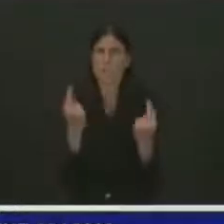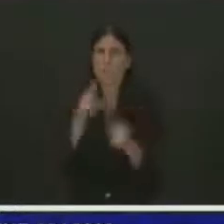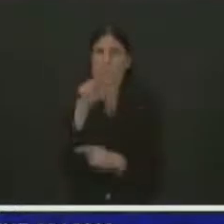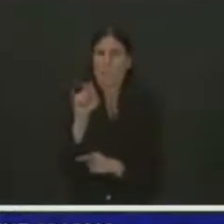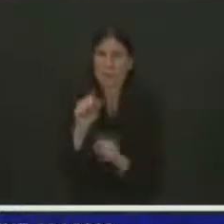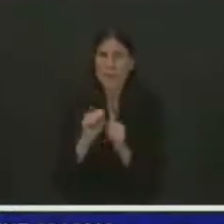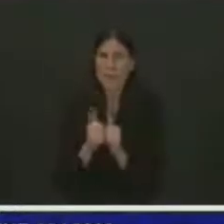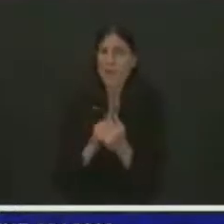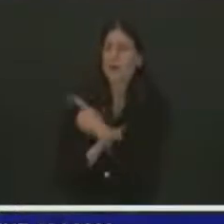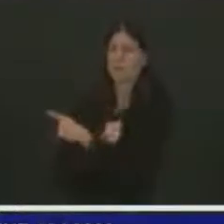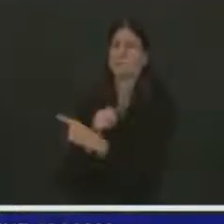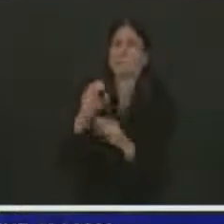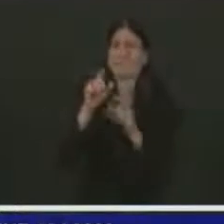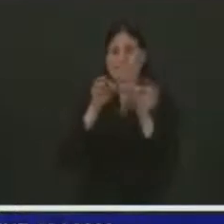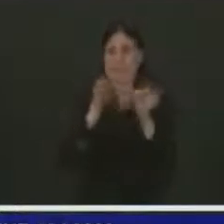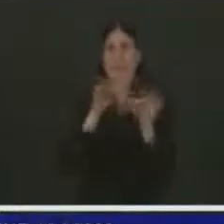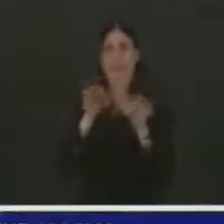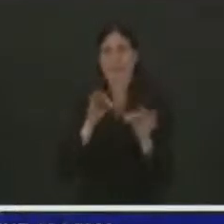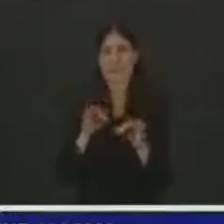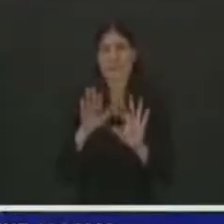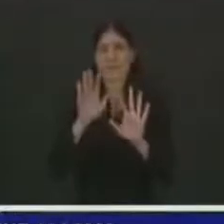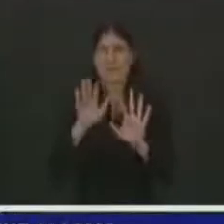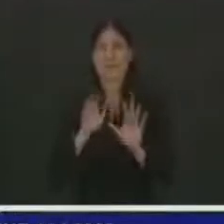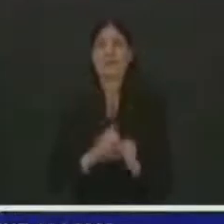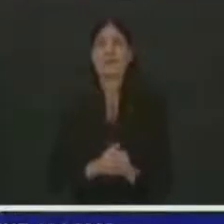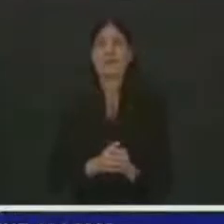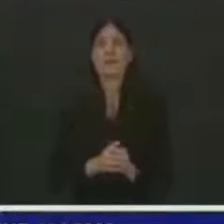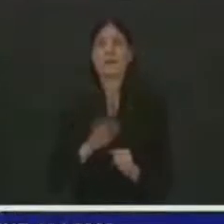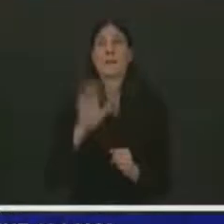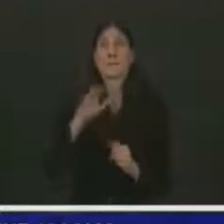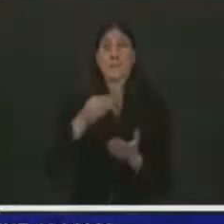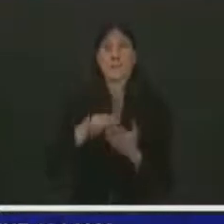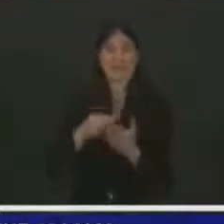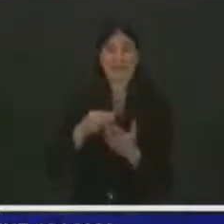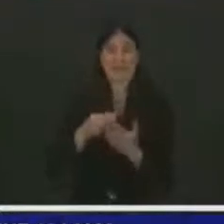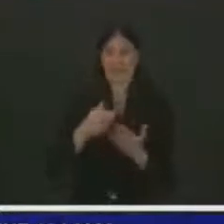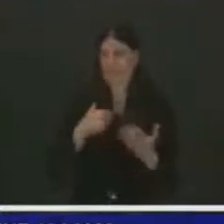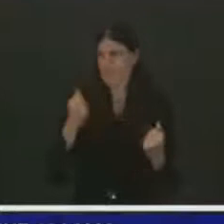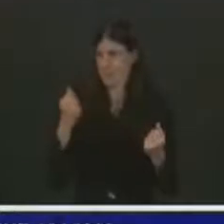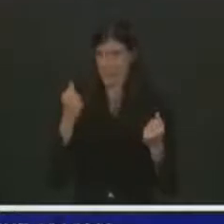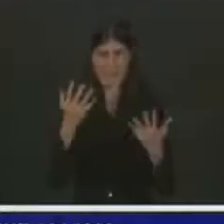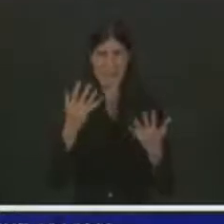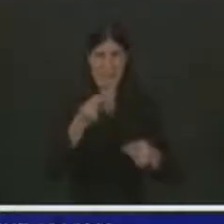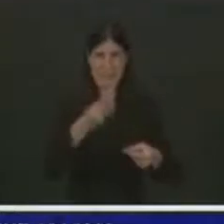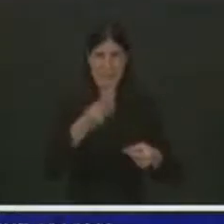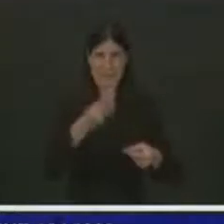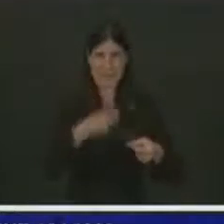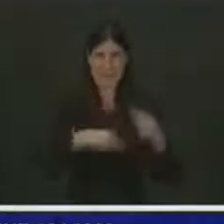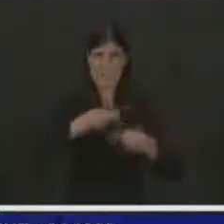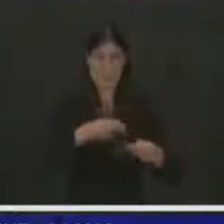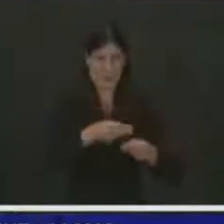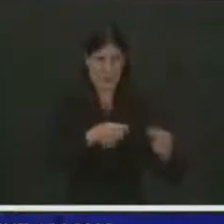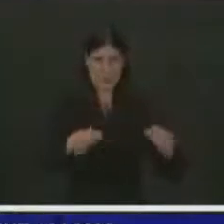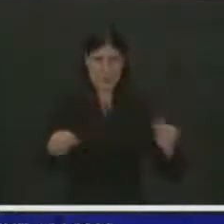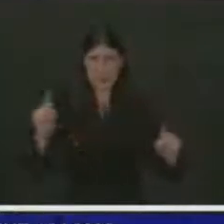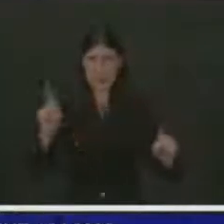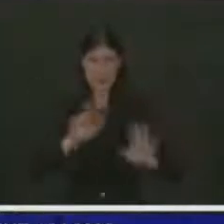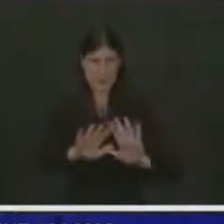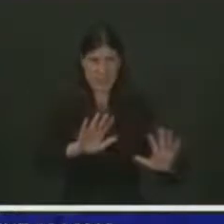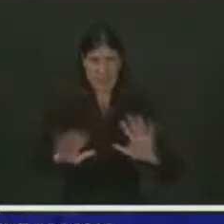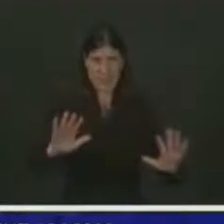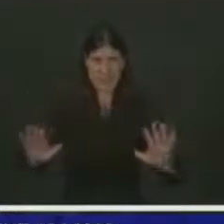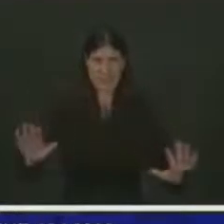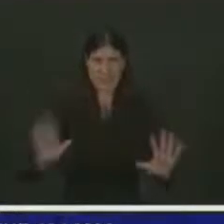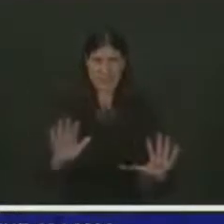here. So we've got the 42 million, which we're going to release to cities and towns from the feds. That is